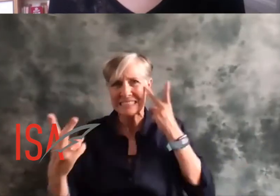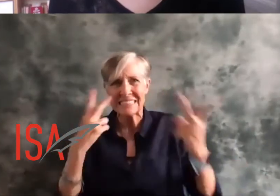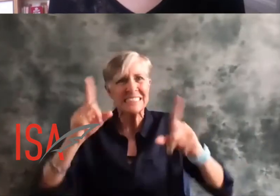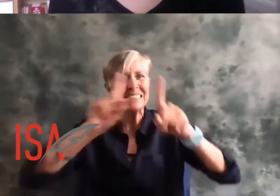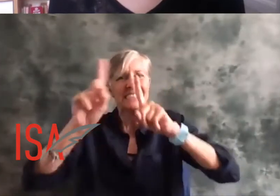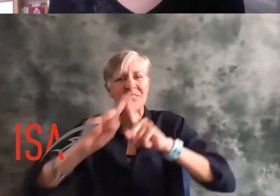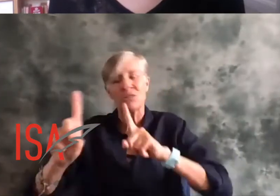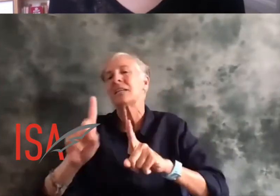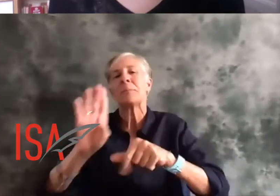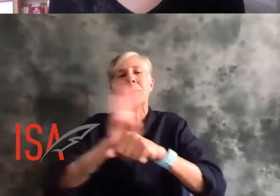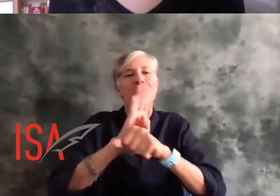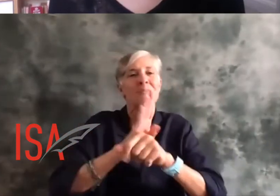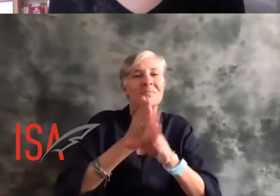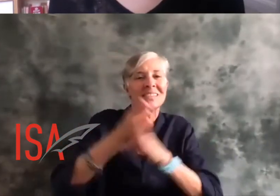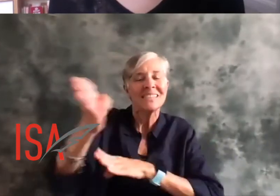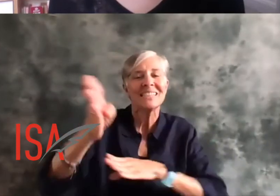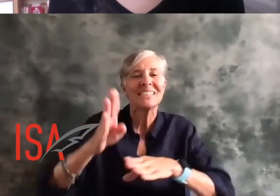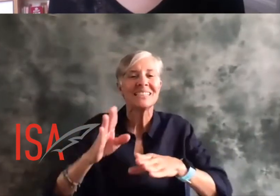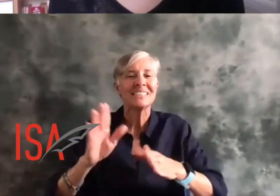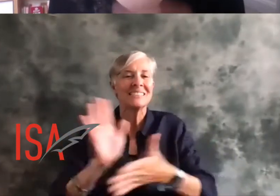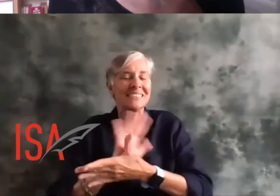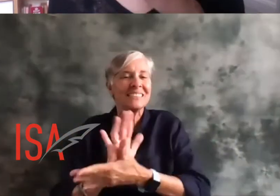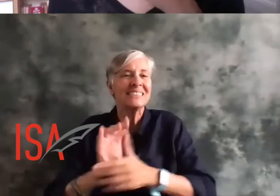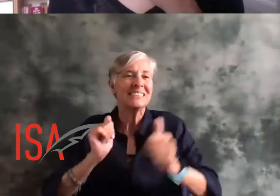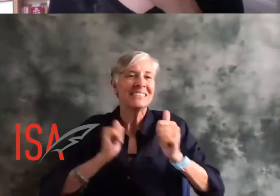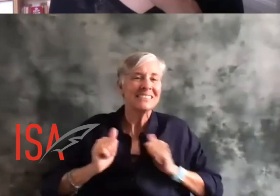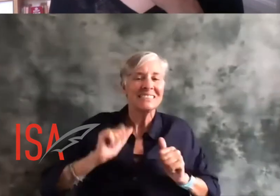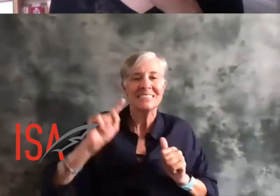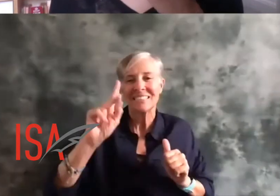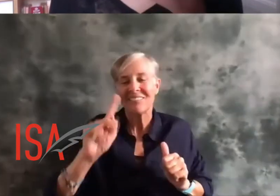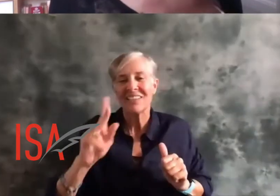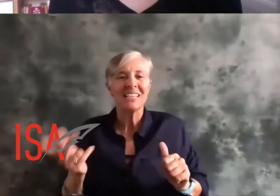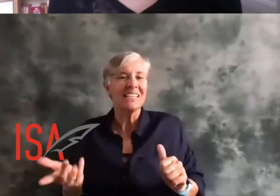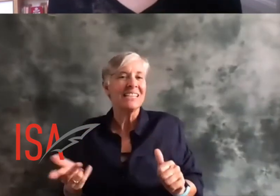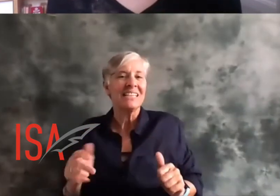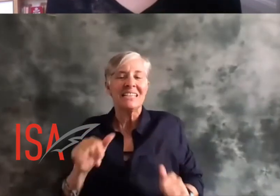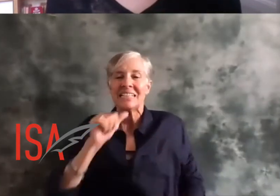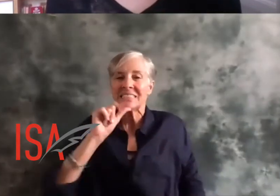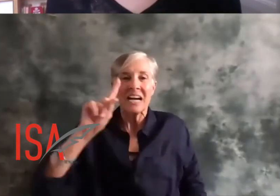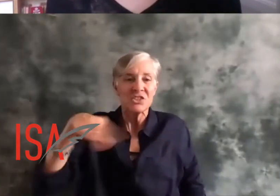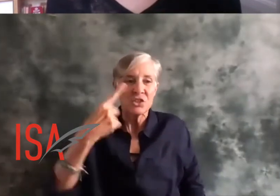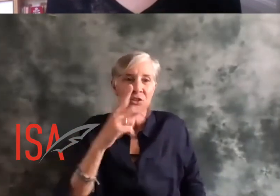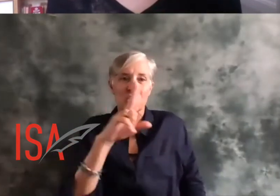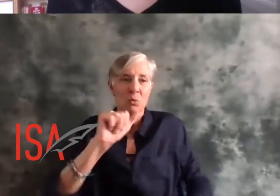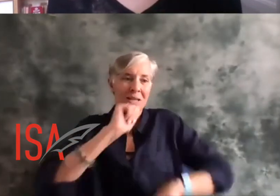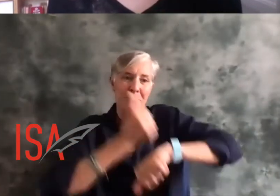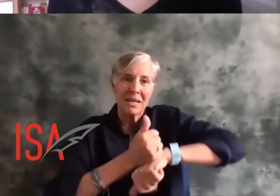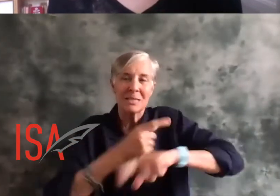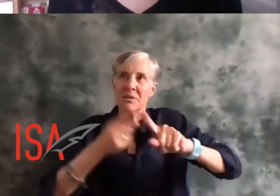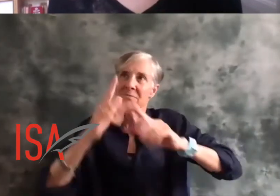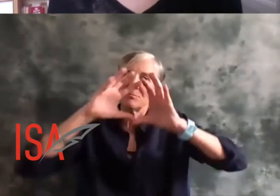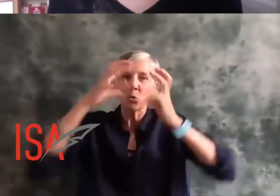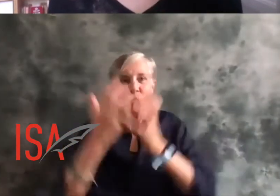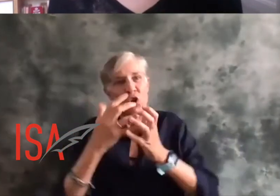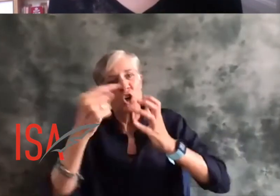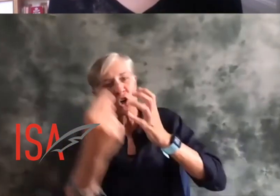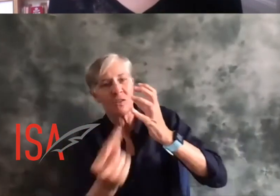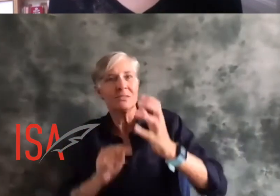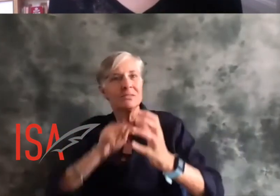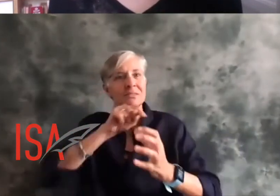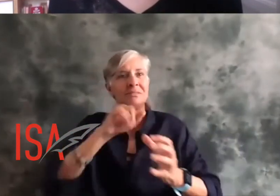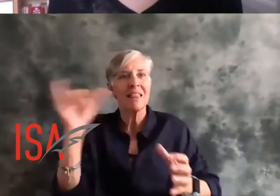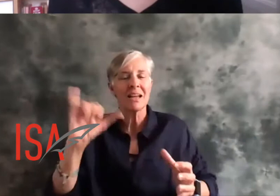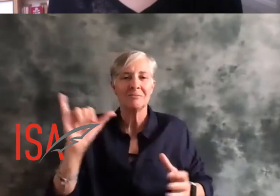industries coming out with great content that I'm really enjoying, that's not just US based. And I think, you know, just focusing that,